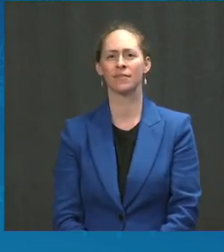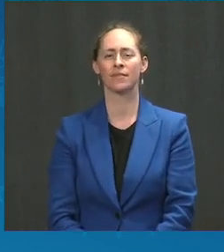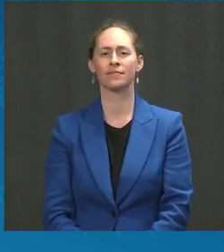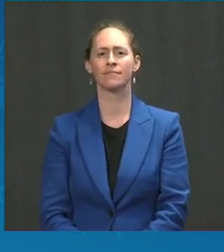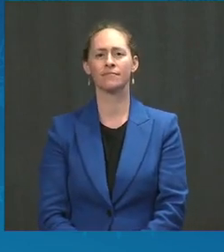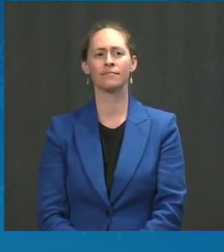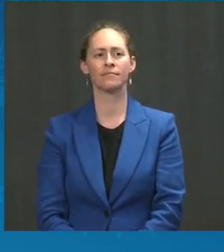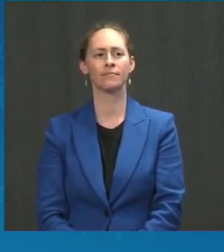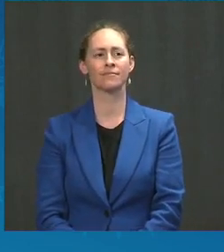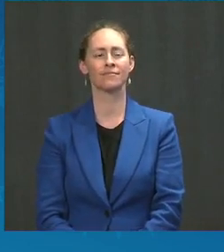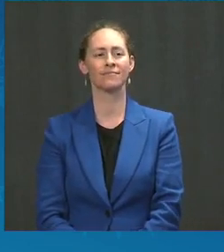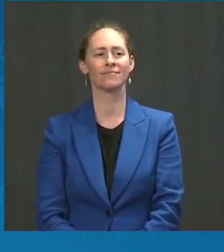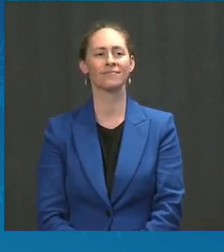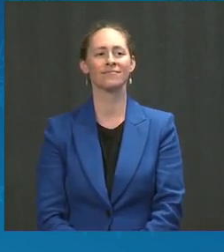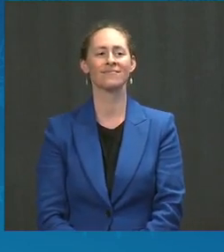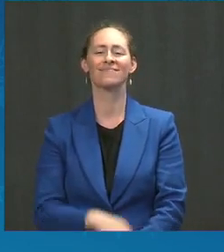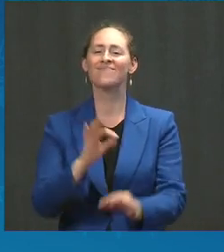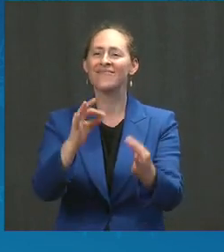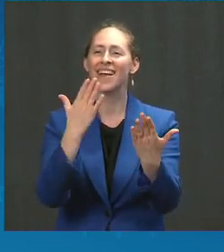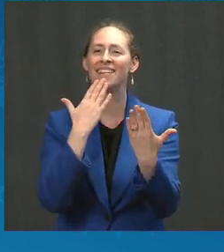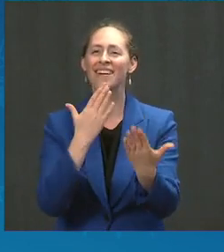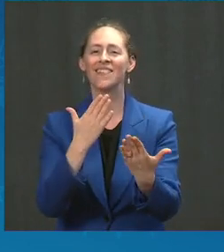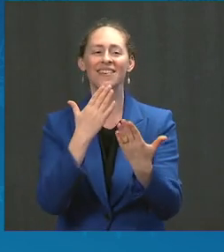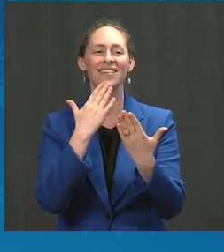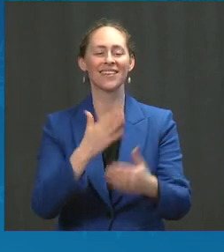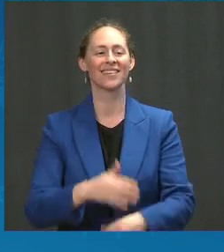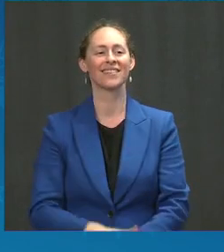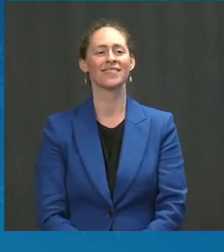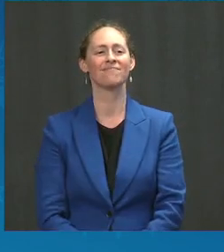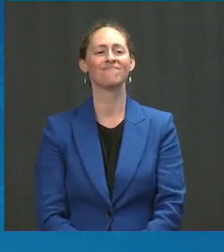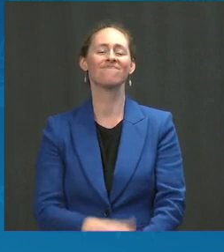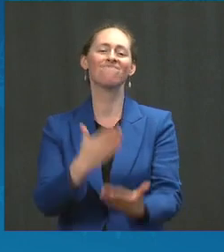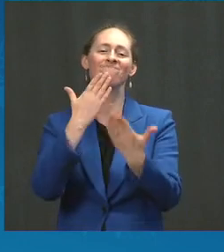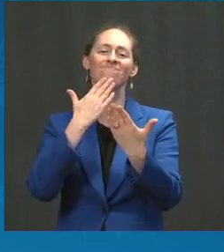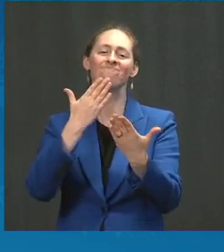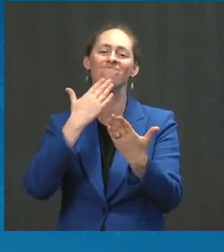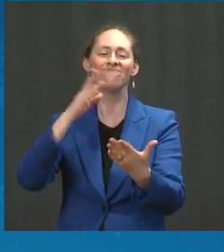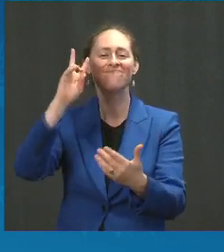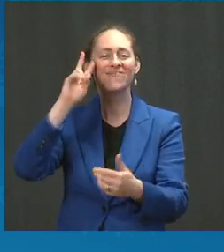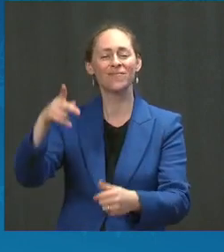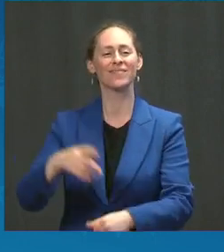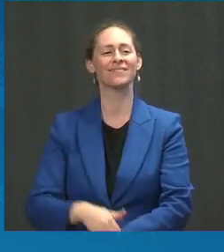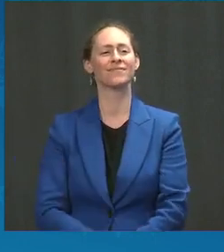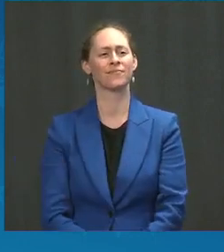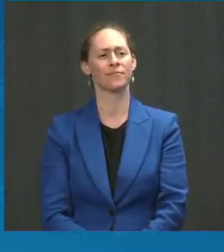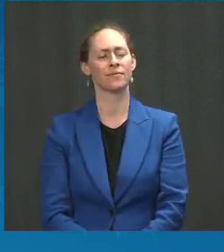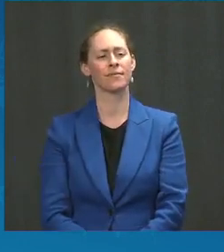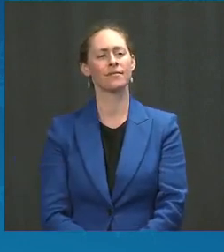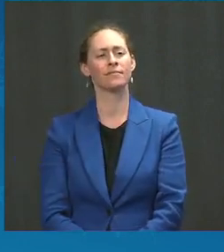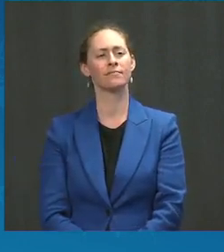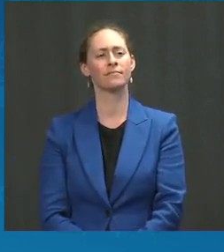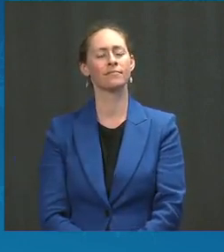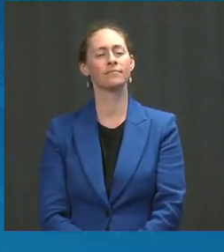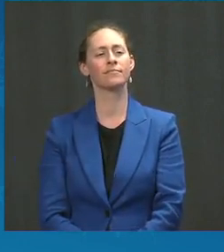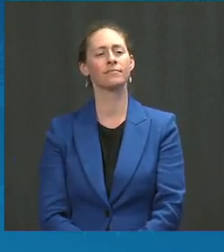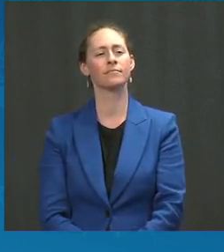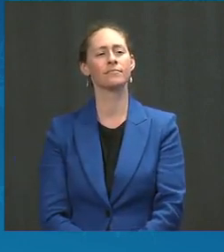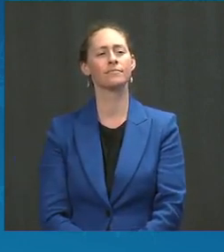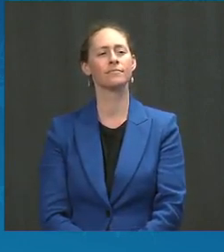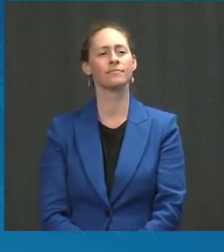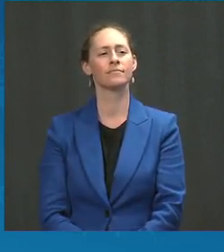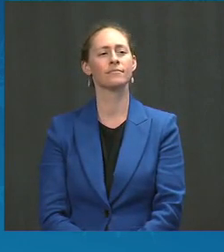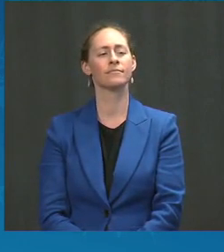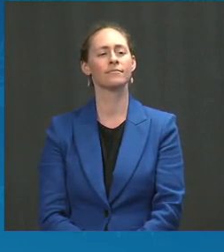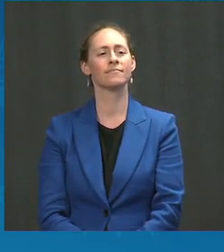That's wonderful. Well, thank you so much, Madam Vice President, for that response. I think that you've nailed it. I mean, capital is going to lead to opportunities for our small